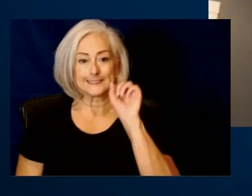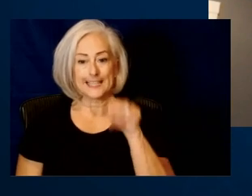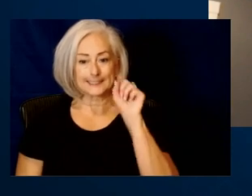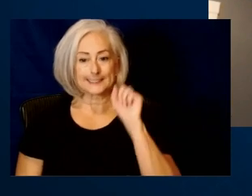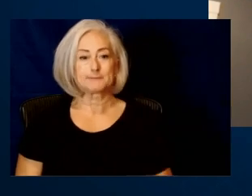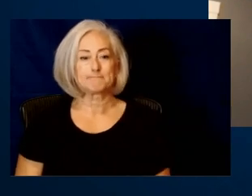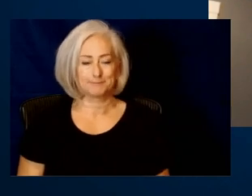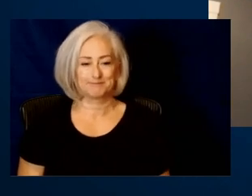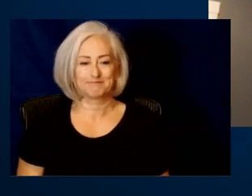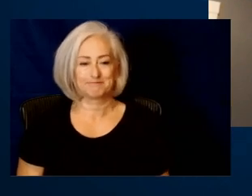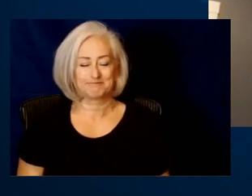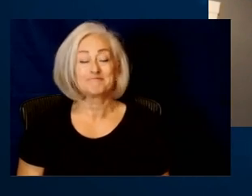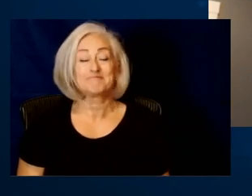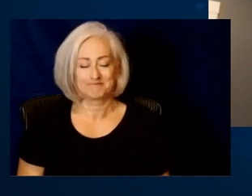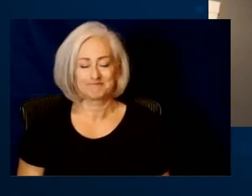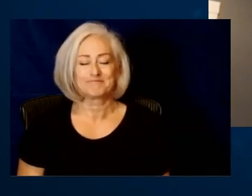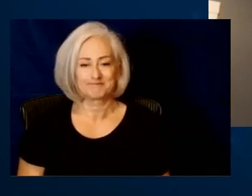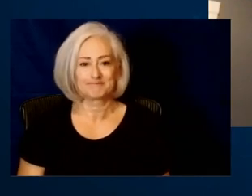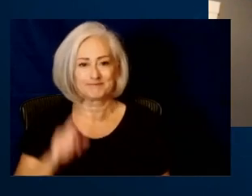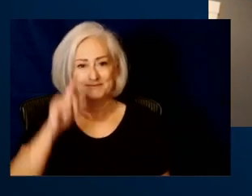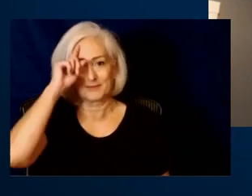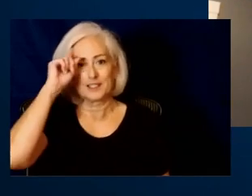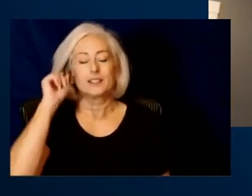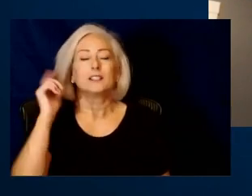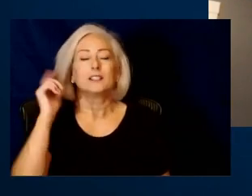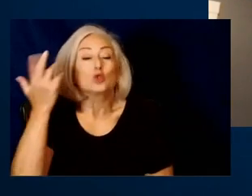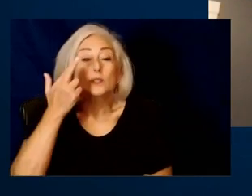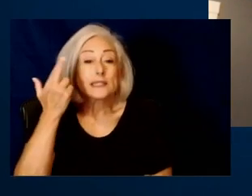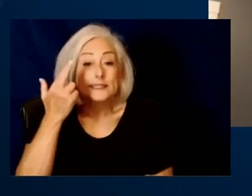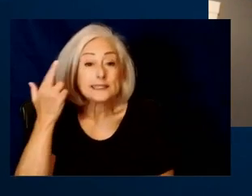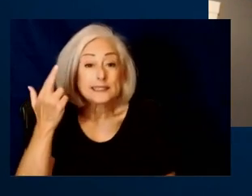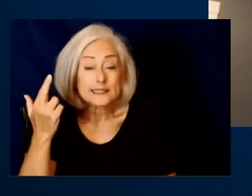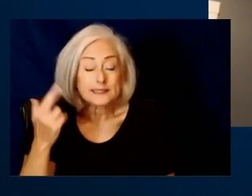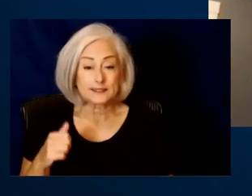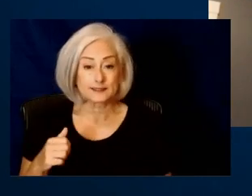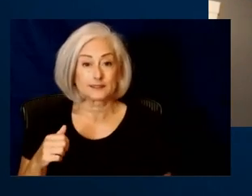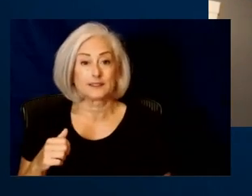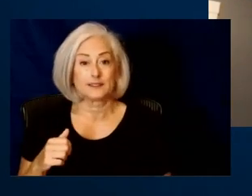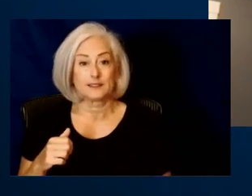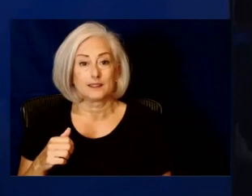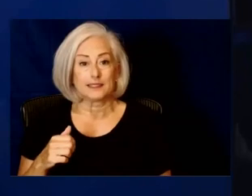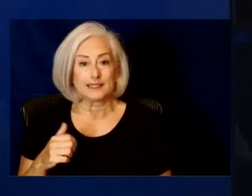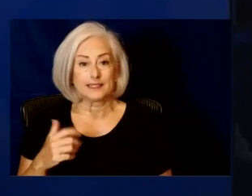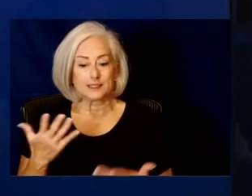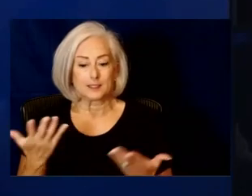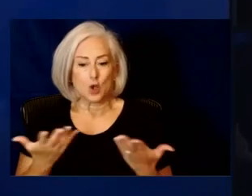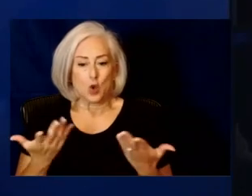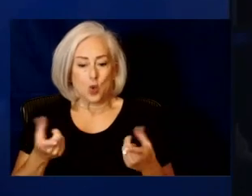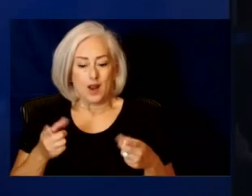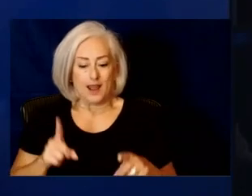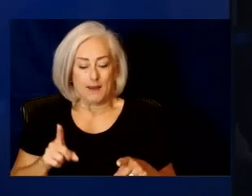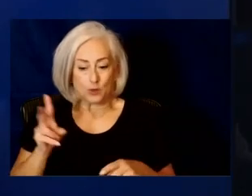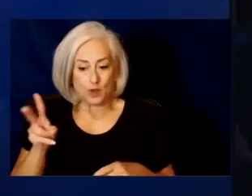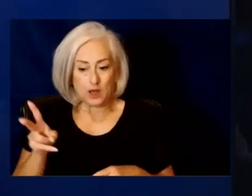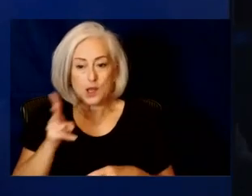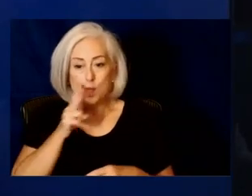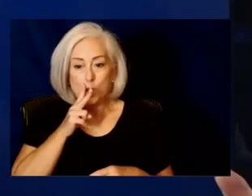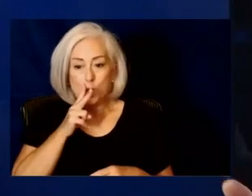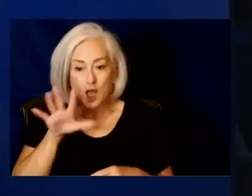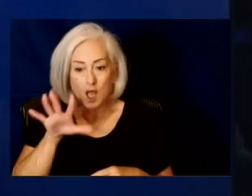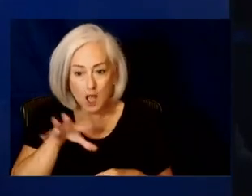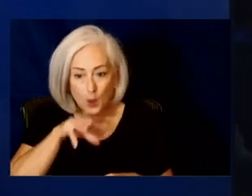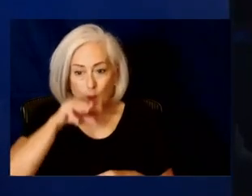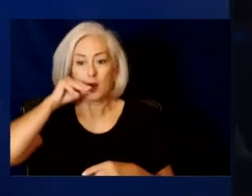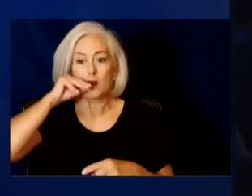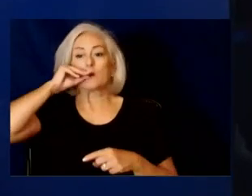Yes. Because, and partly that is, it's the combustion that you're going to inhale. And so the reality is, it is. If you're going to vape